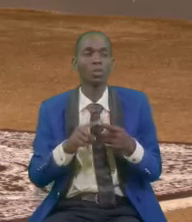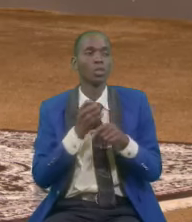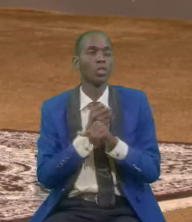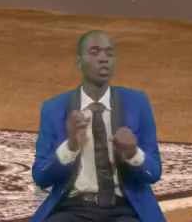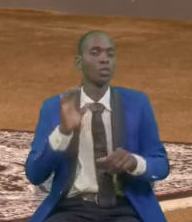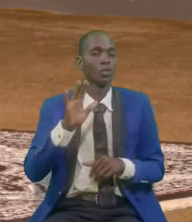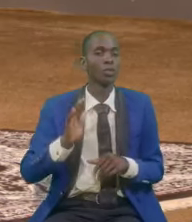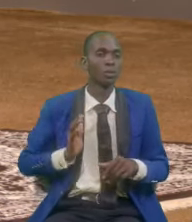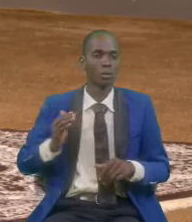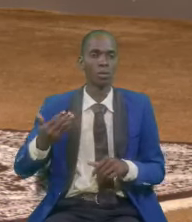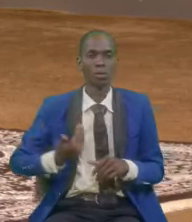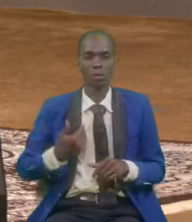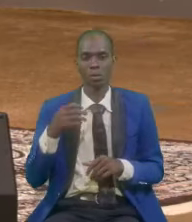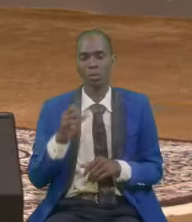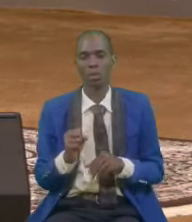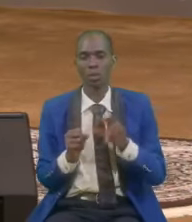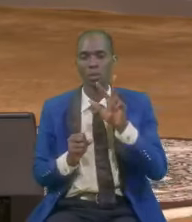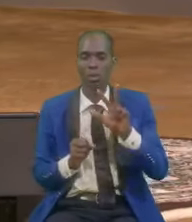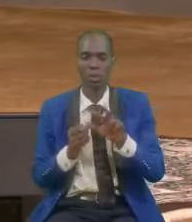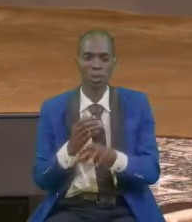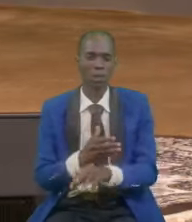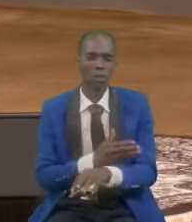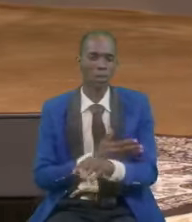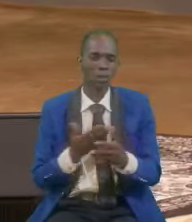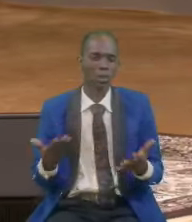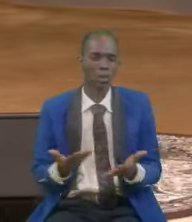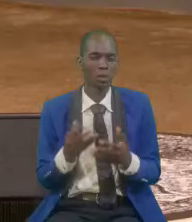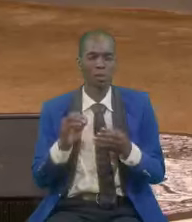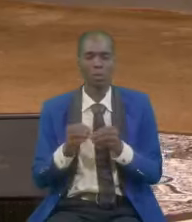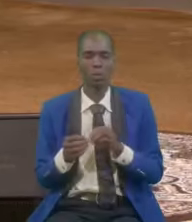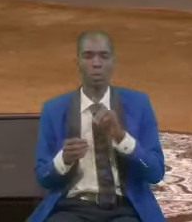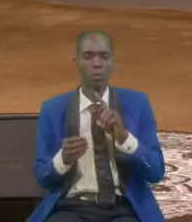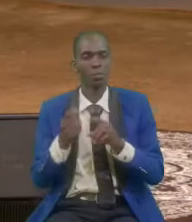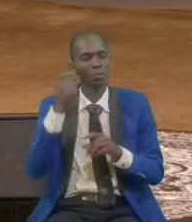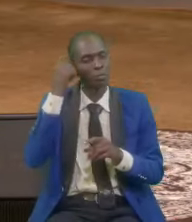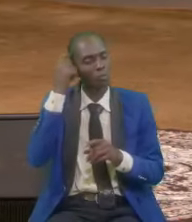your souls. Look at three things here. Number one,